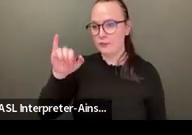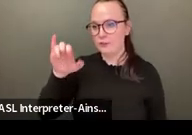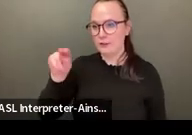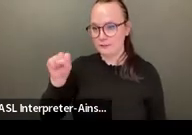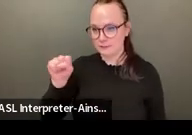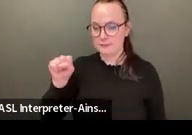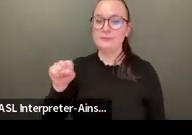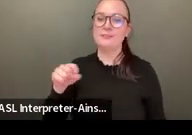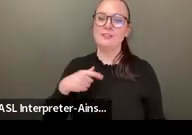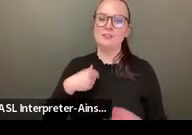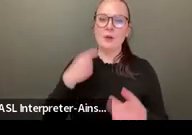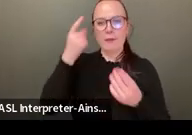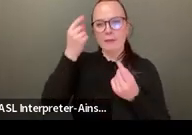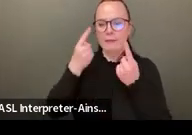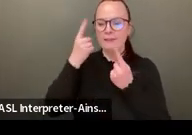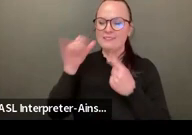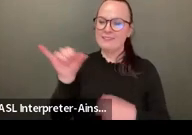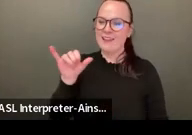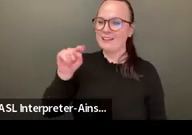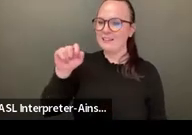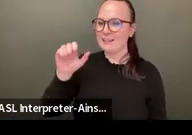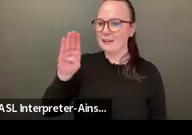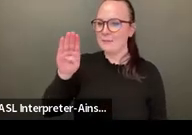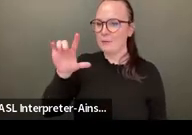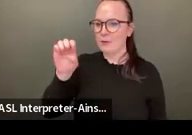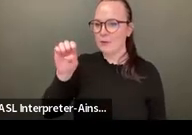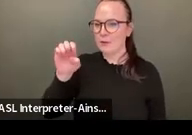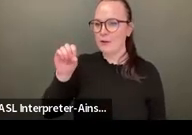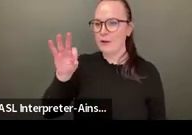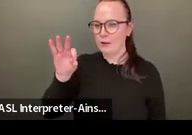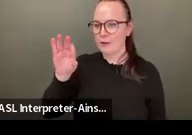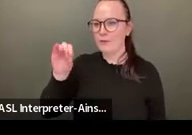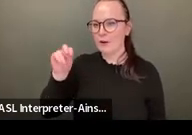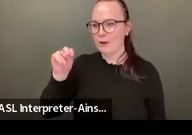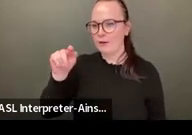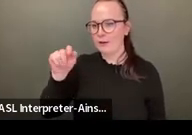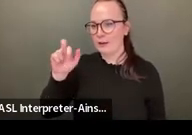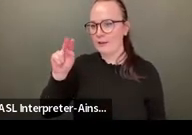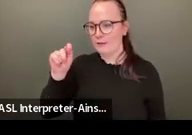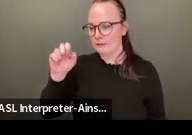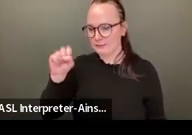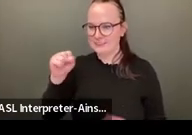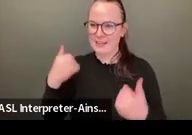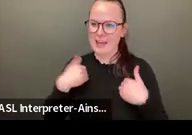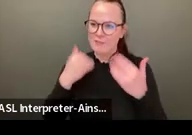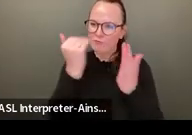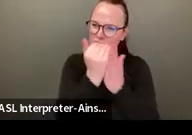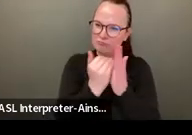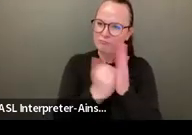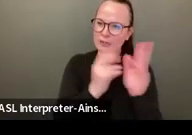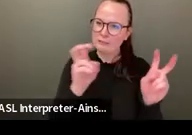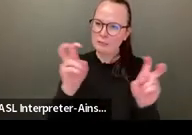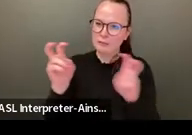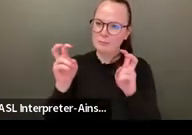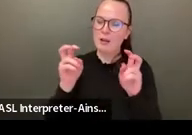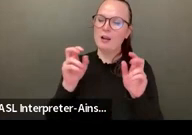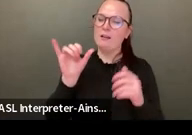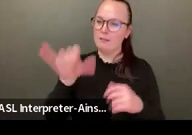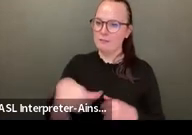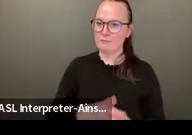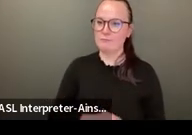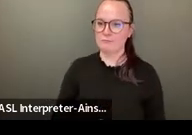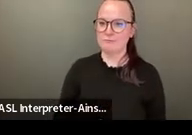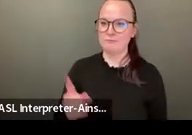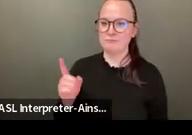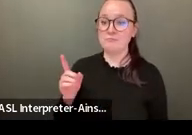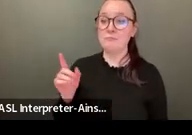as the table of contents for your IEP. And as you're going through and checking yes and no, what's important to remember is